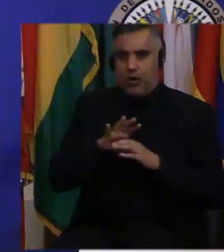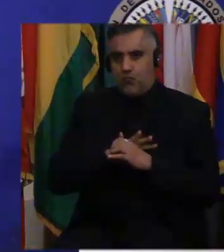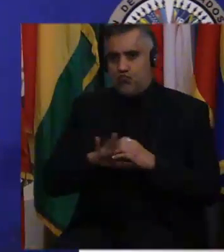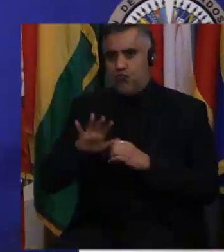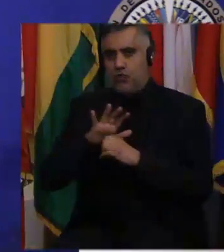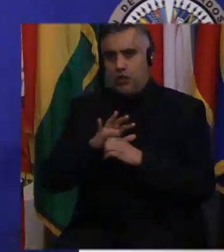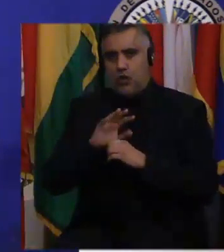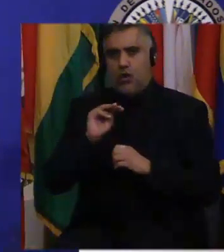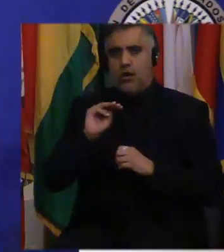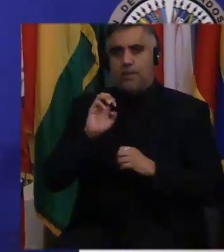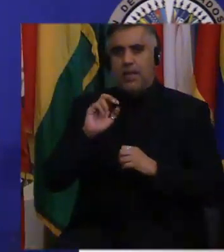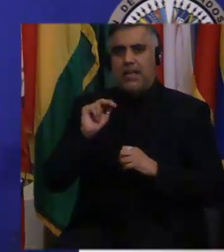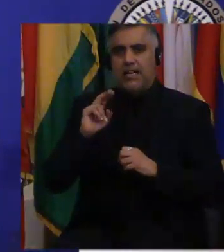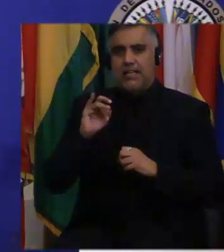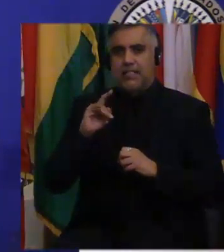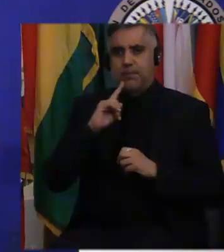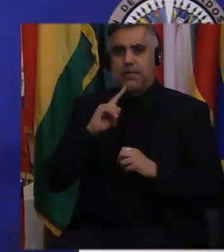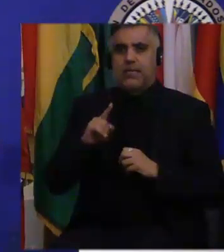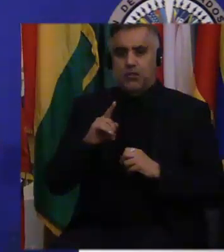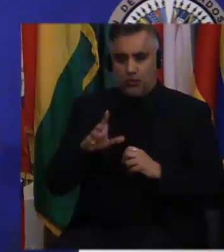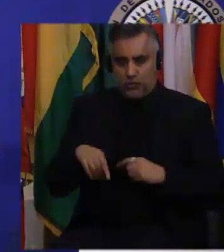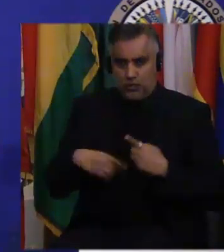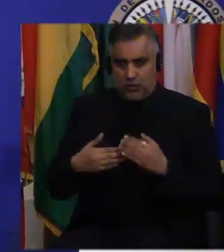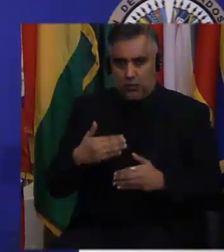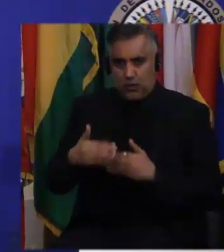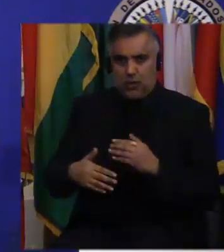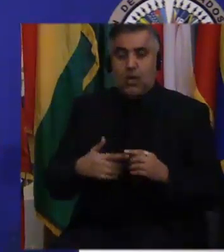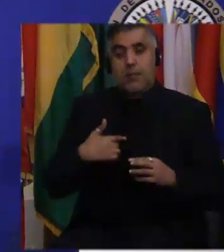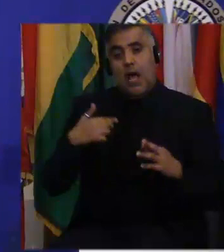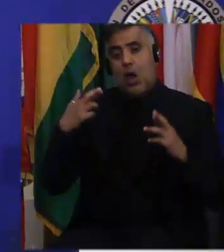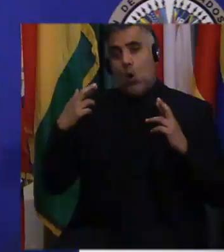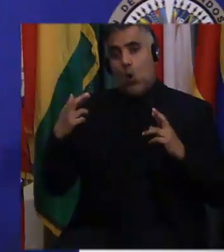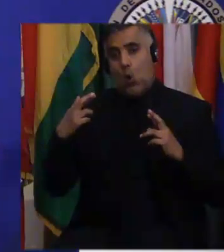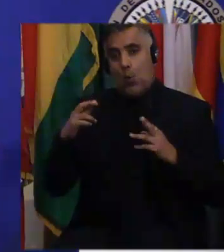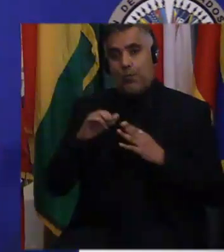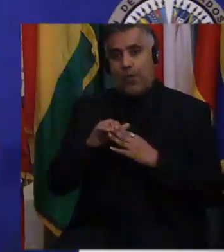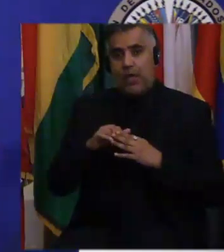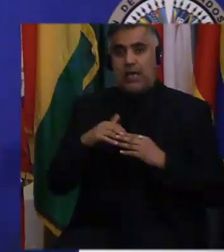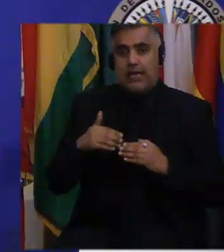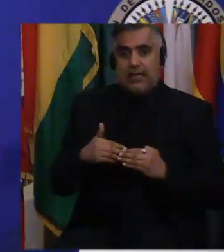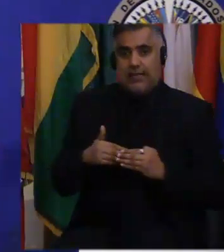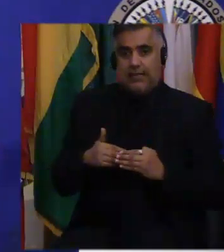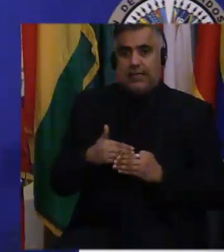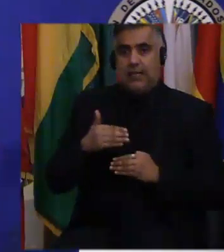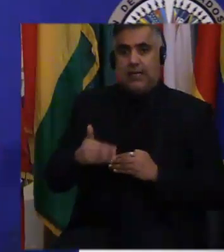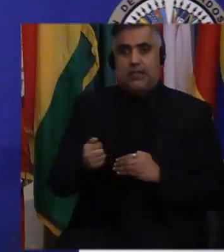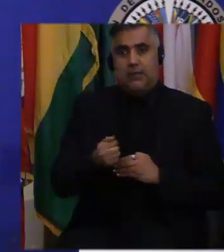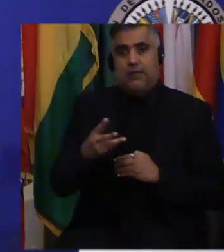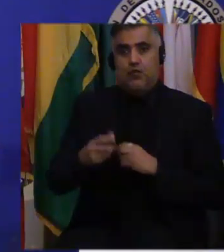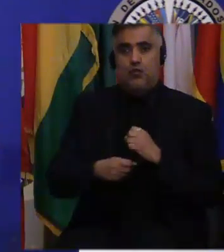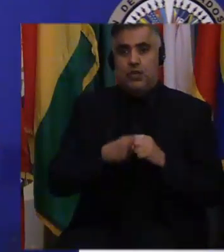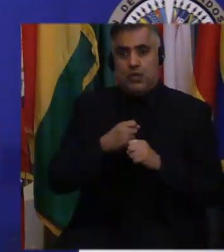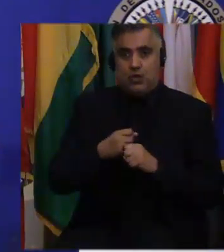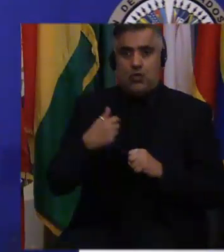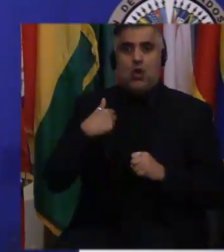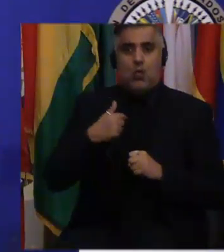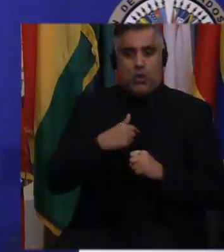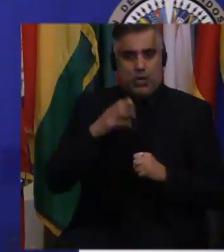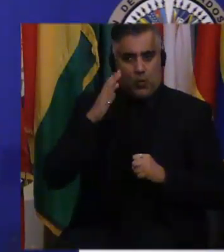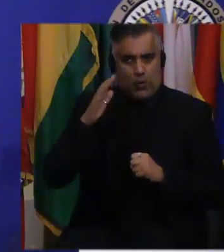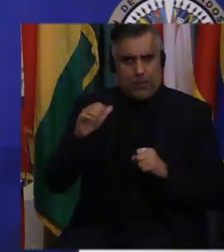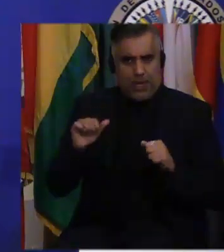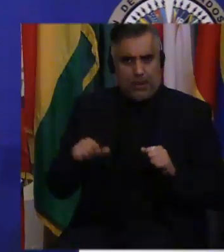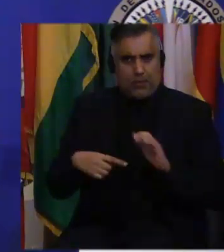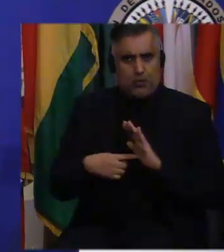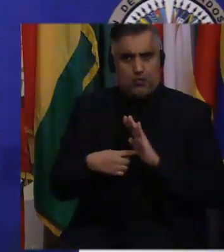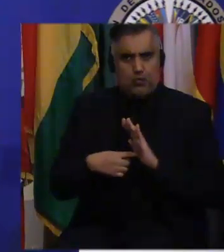regional mechanisms is going in that direction, because I hope that in the next few years we are going to be able